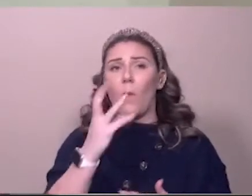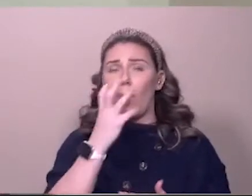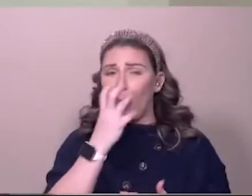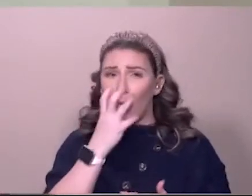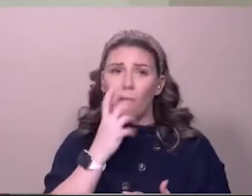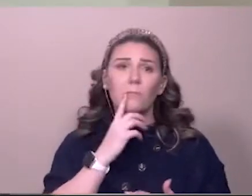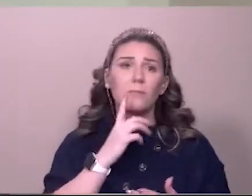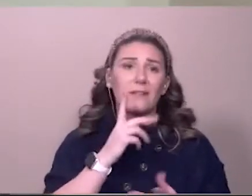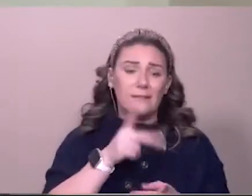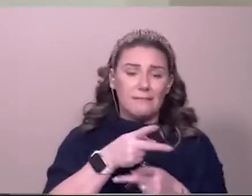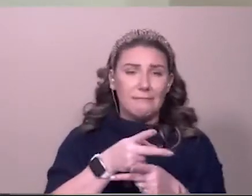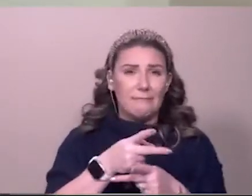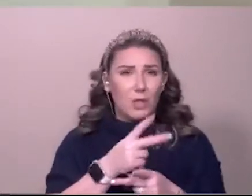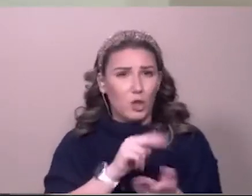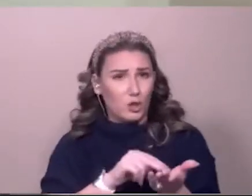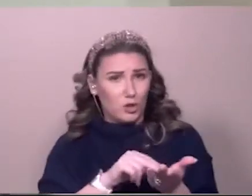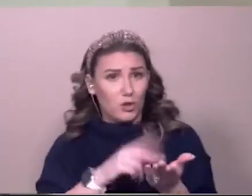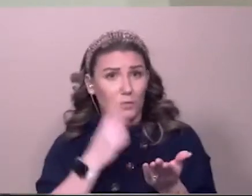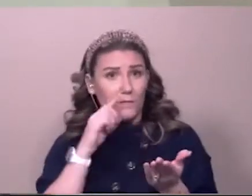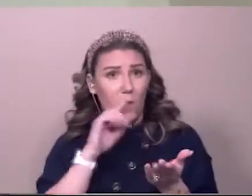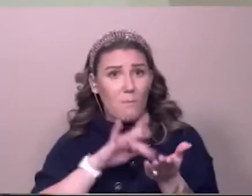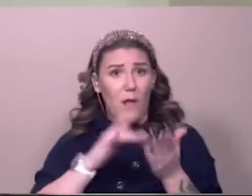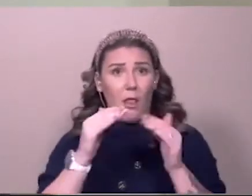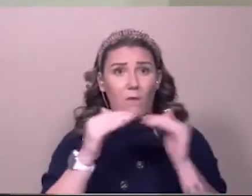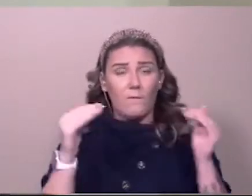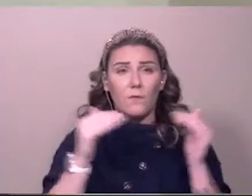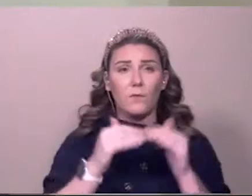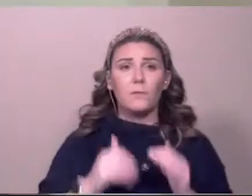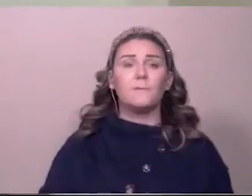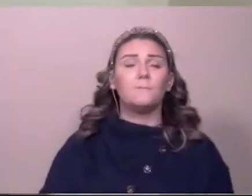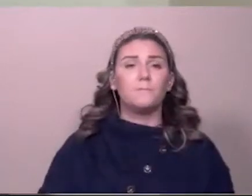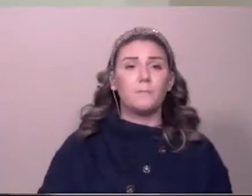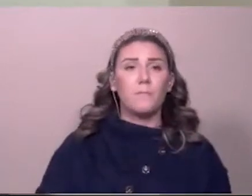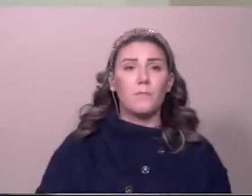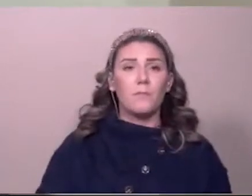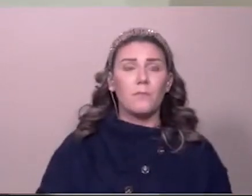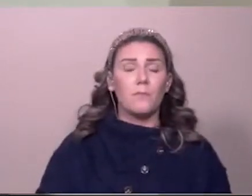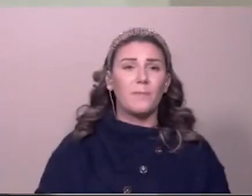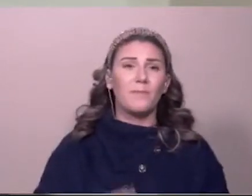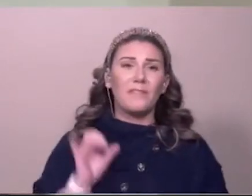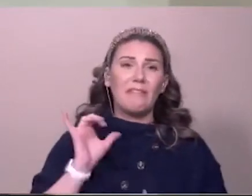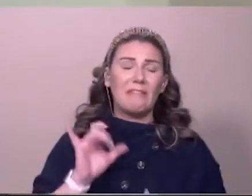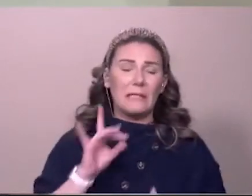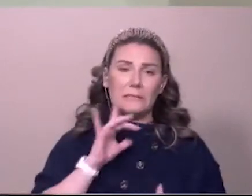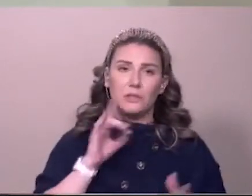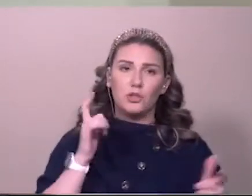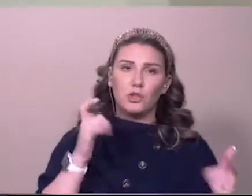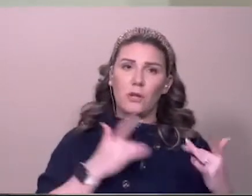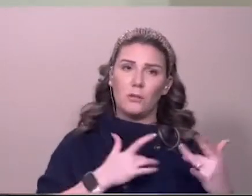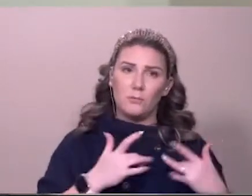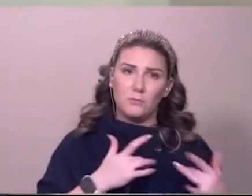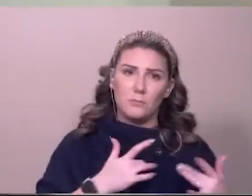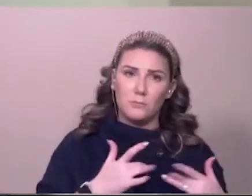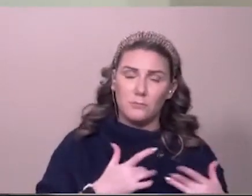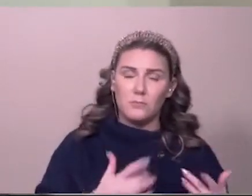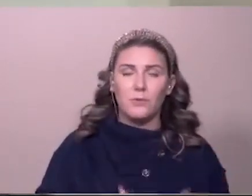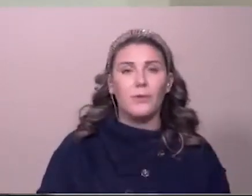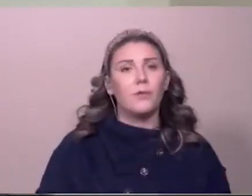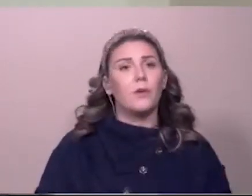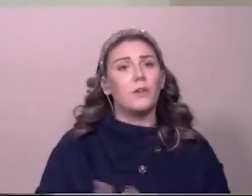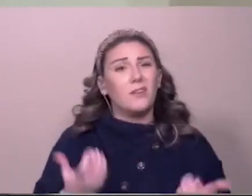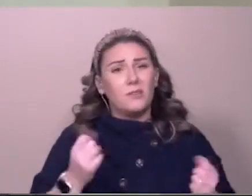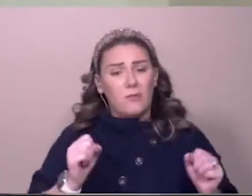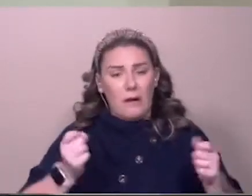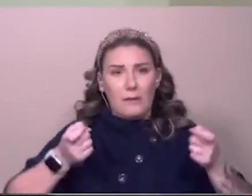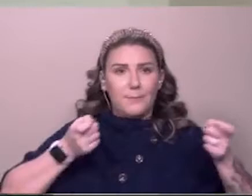on the medical floors. And so that's just been a big concern for us as we're trying to manage